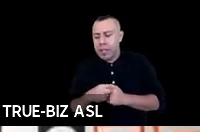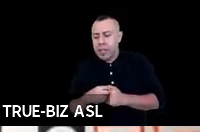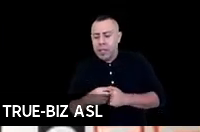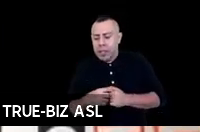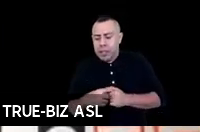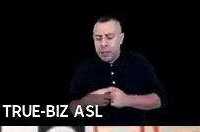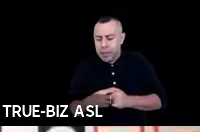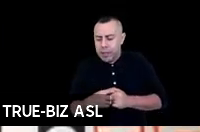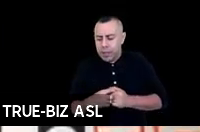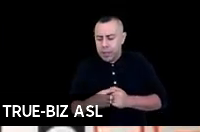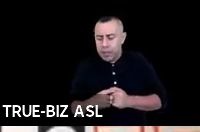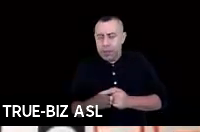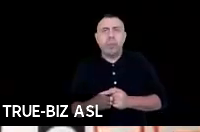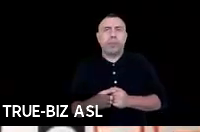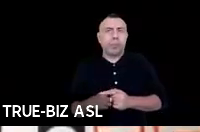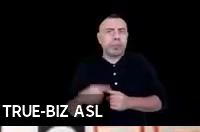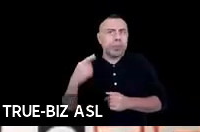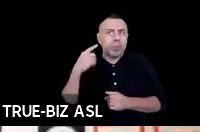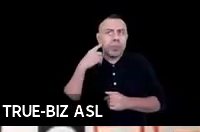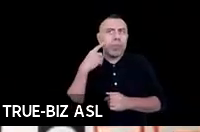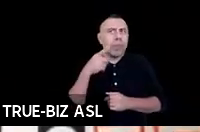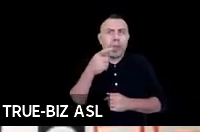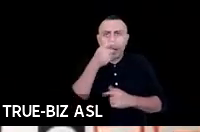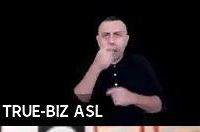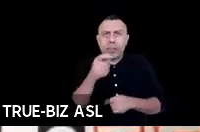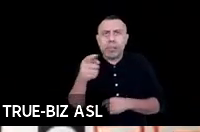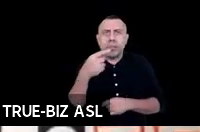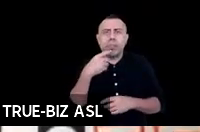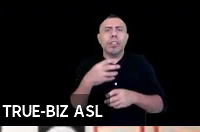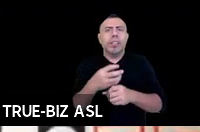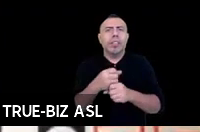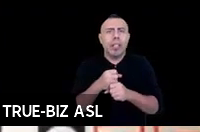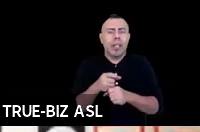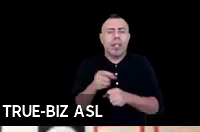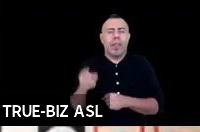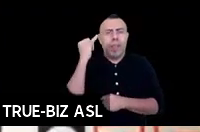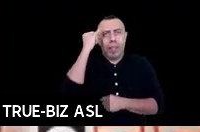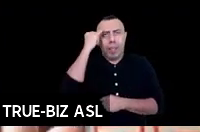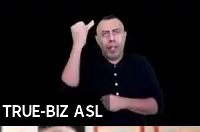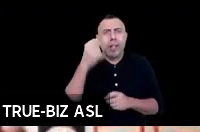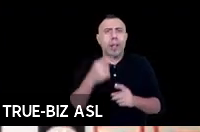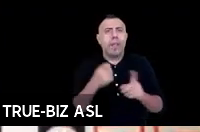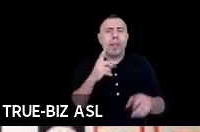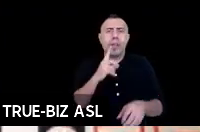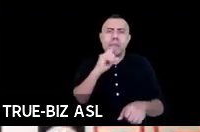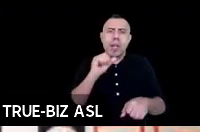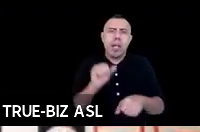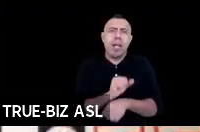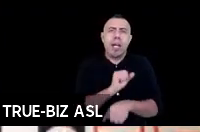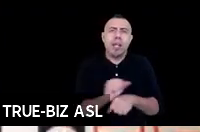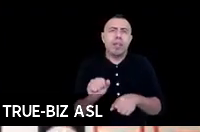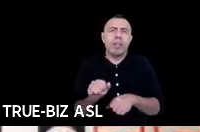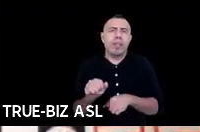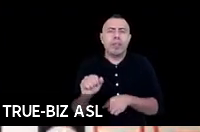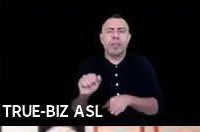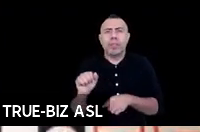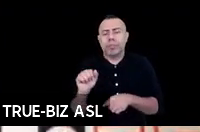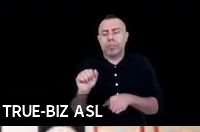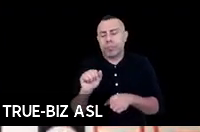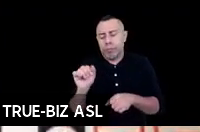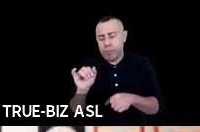from an actual simulation, because it does seem, it has this layer of like non sequitur, that is to